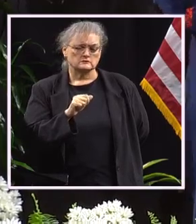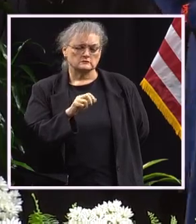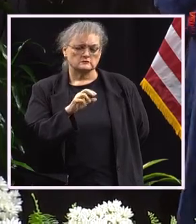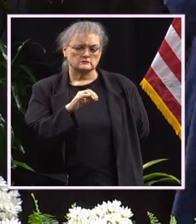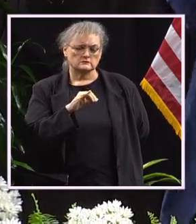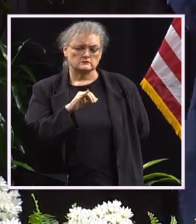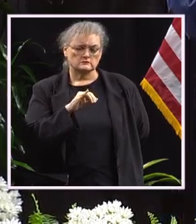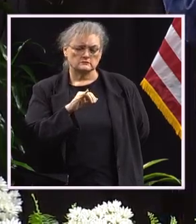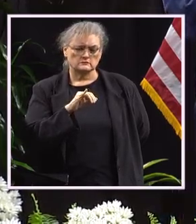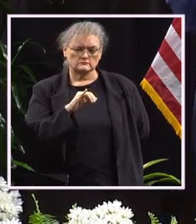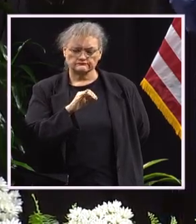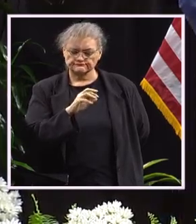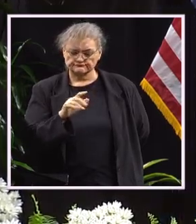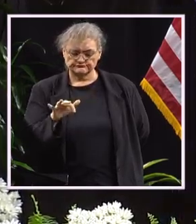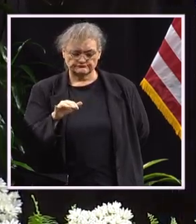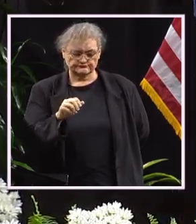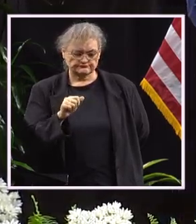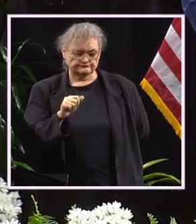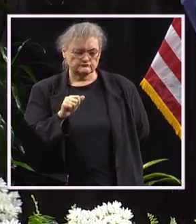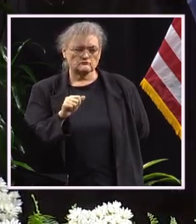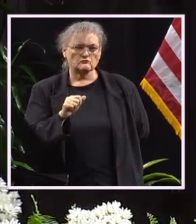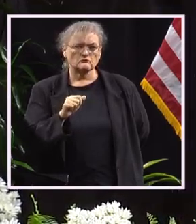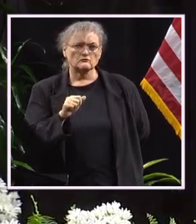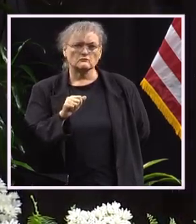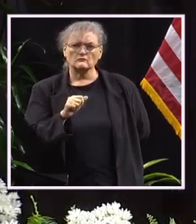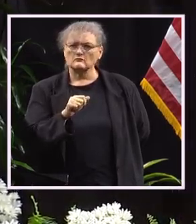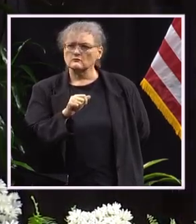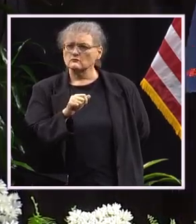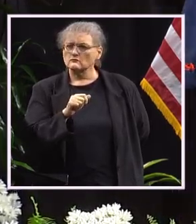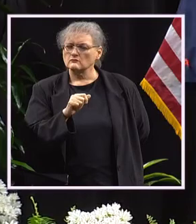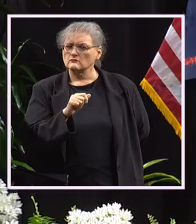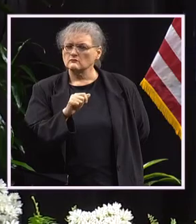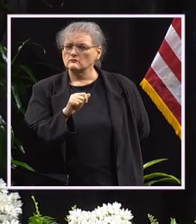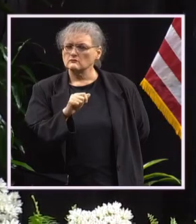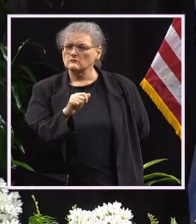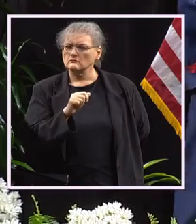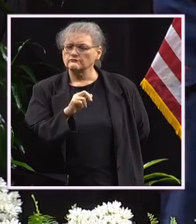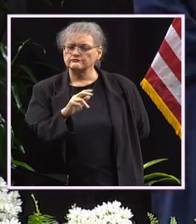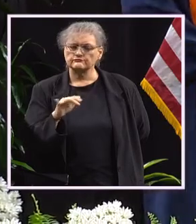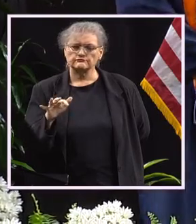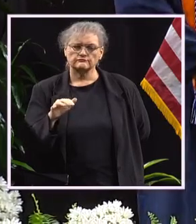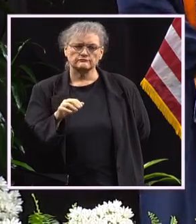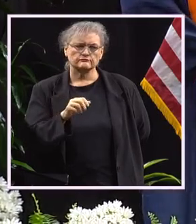Johannes Akil, cum laude. Ahab Hassan Afsonko.